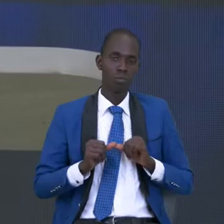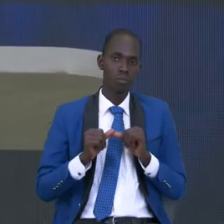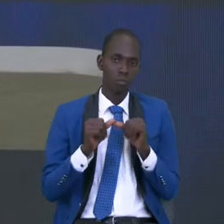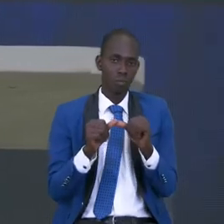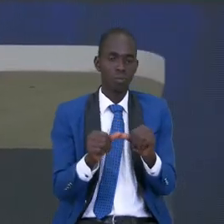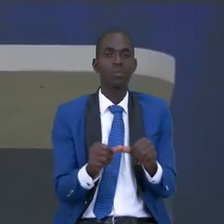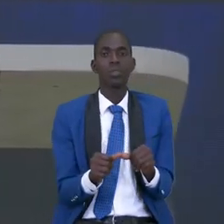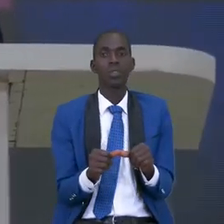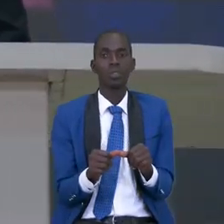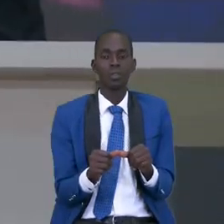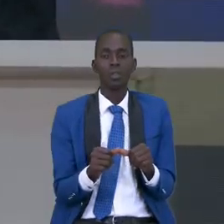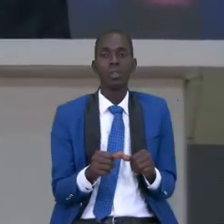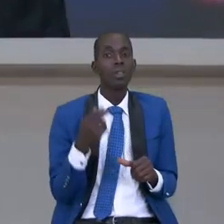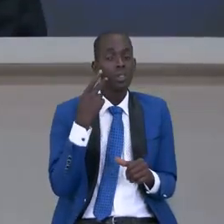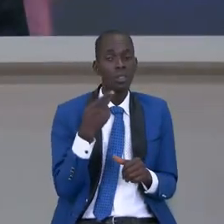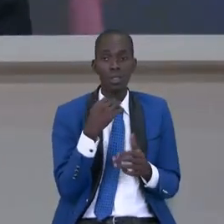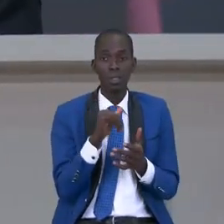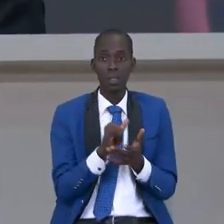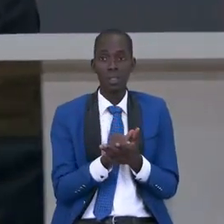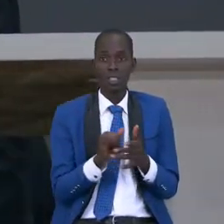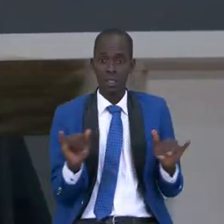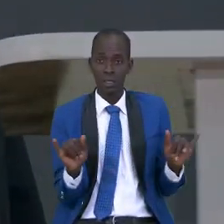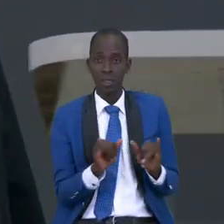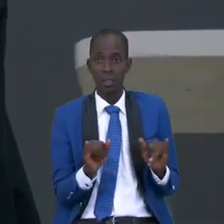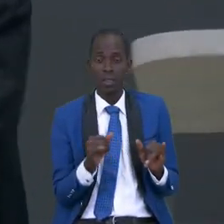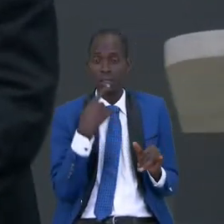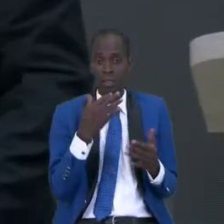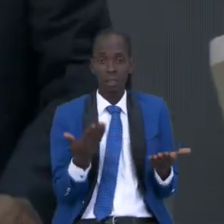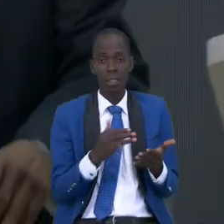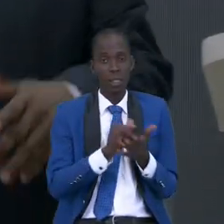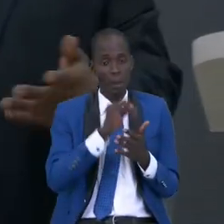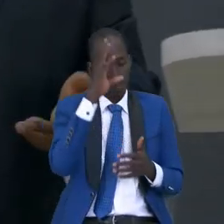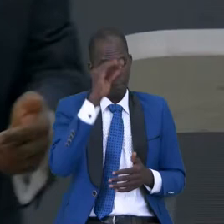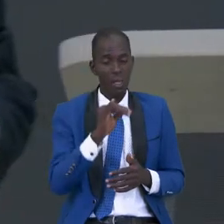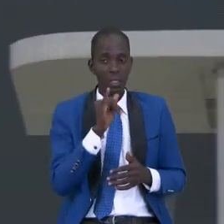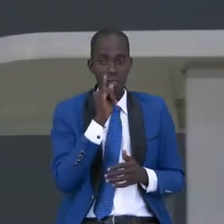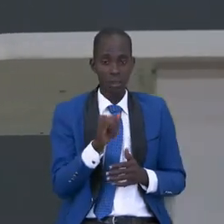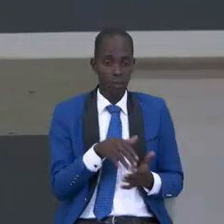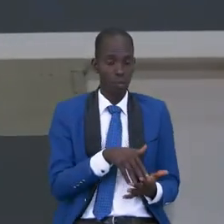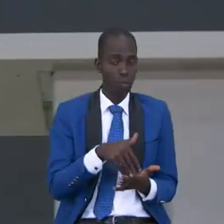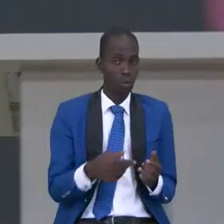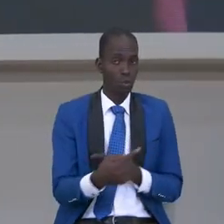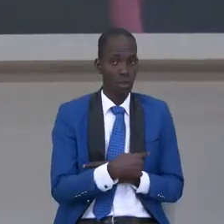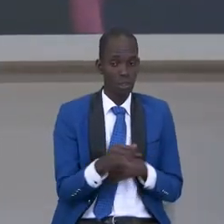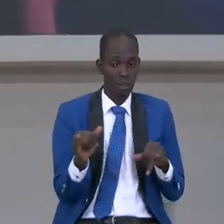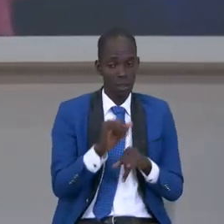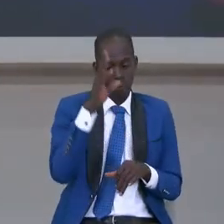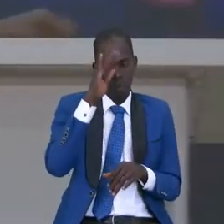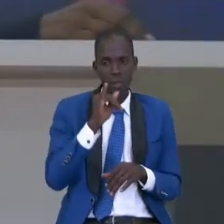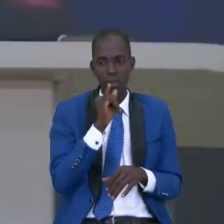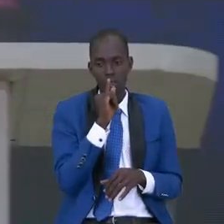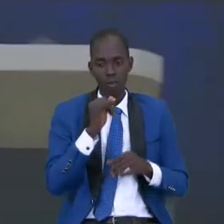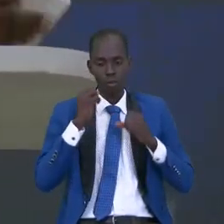of steadfastness. The same man is so weak, today is up, tomorrow